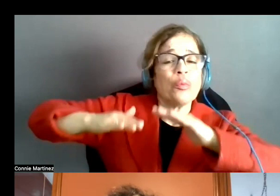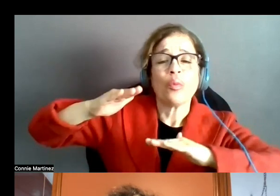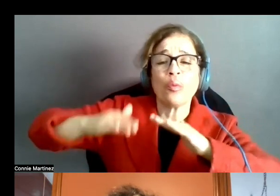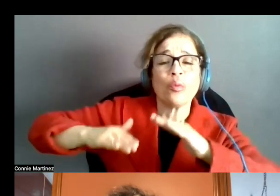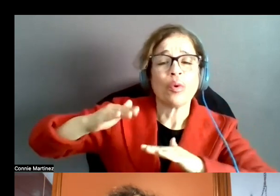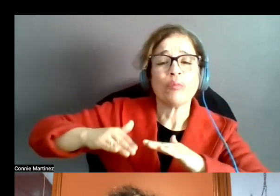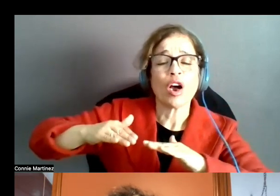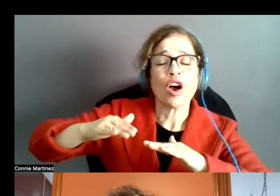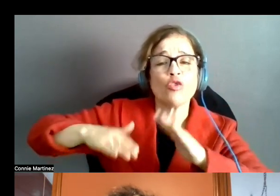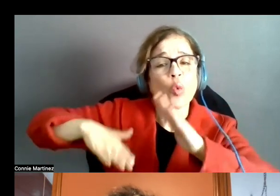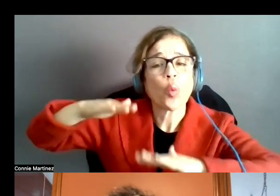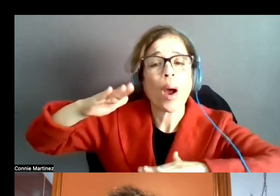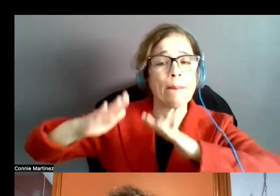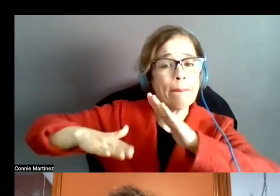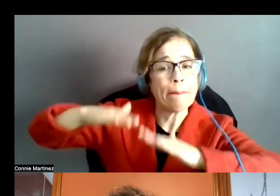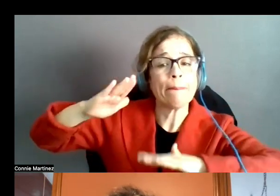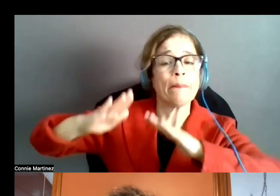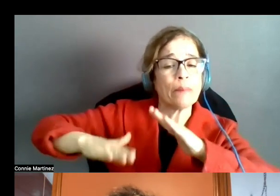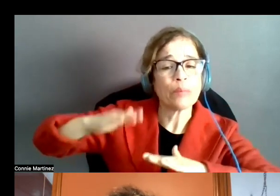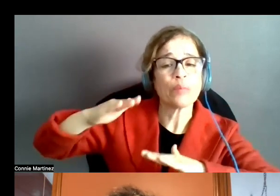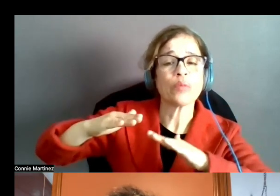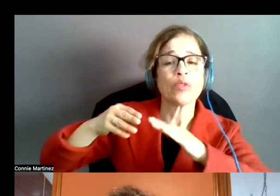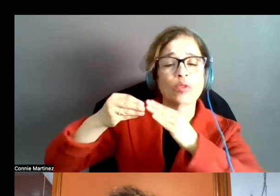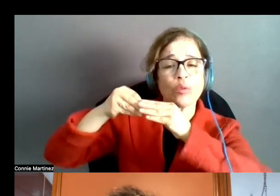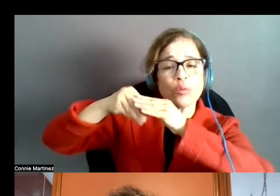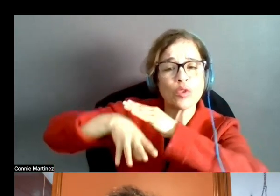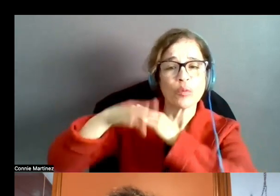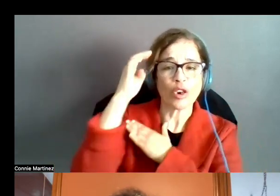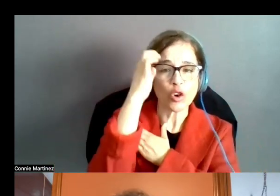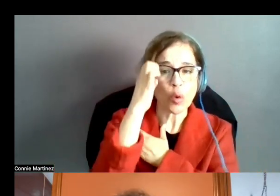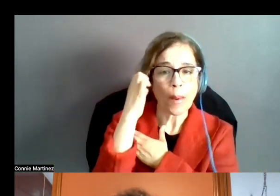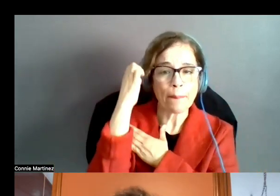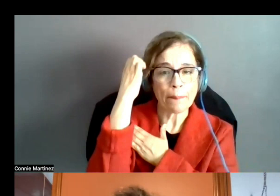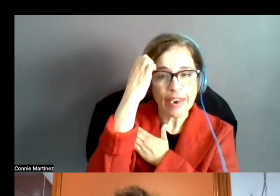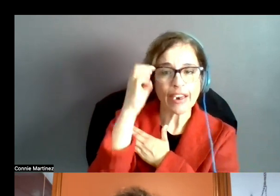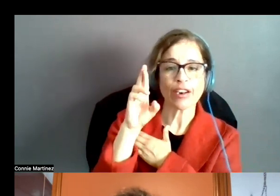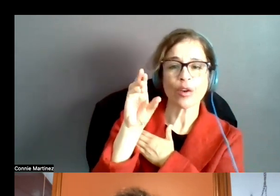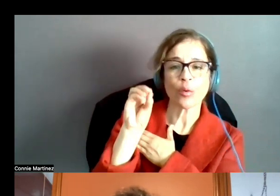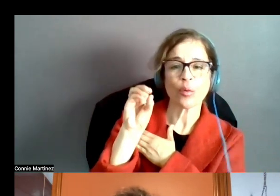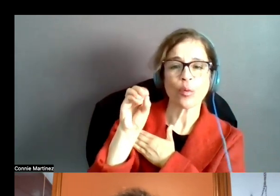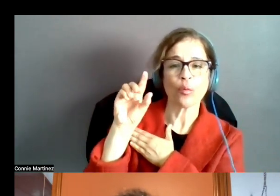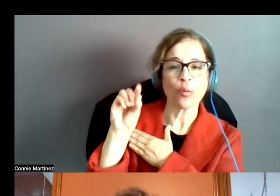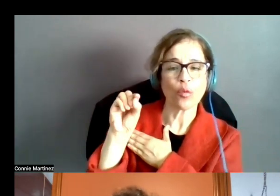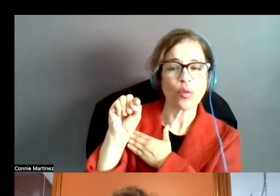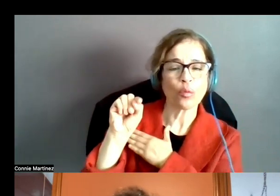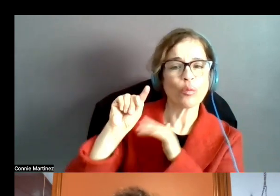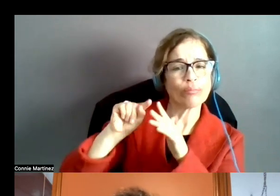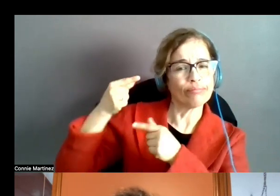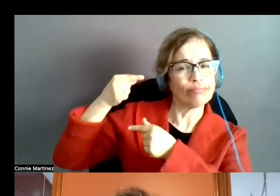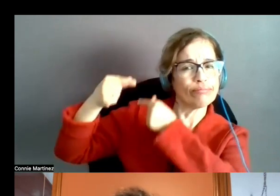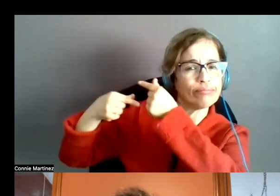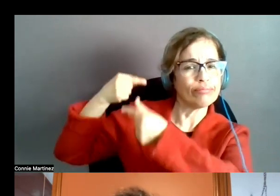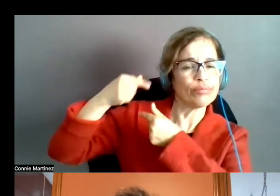of drums that are rooted. They have European roots, interestingly enough, but so